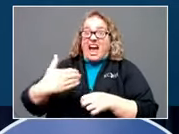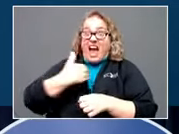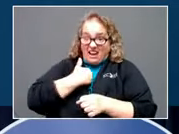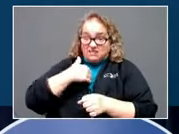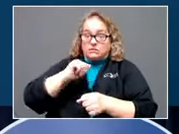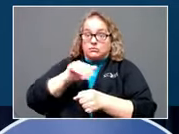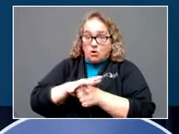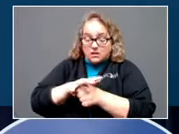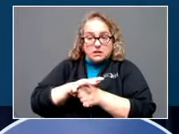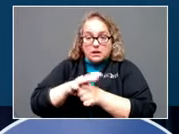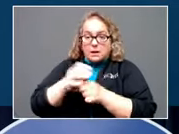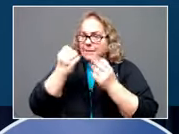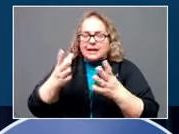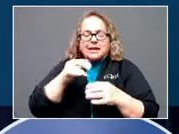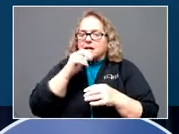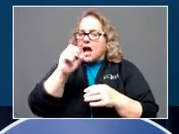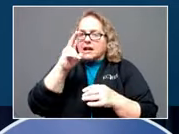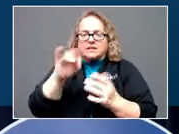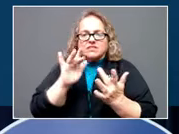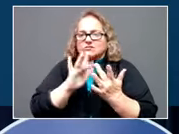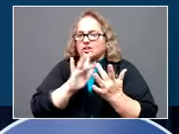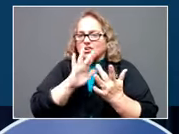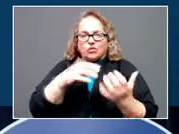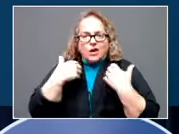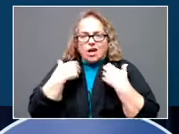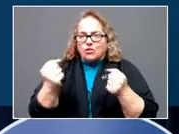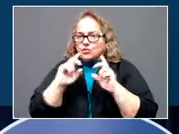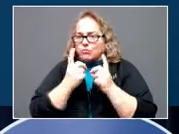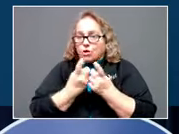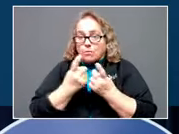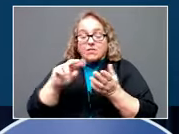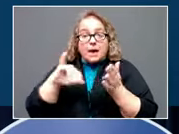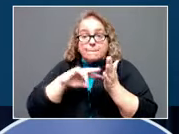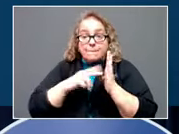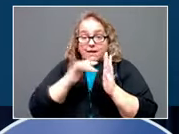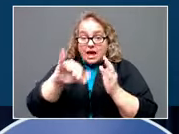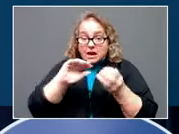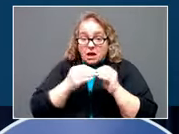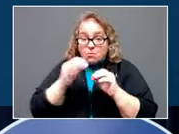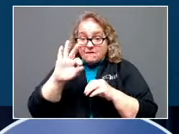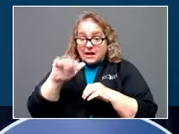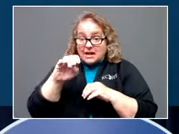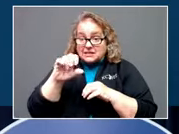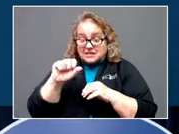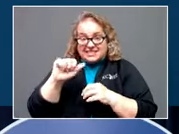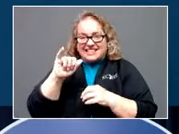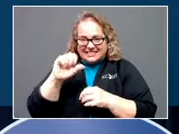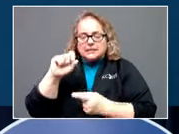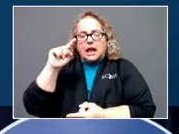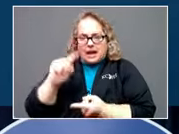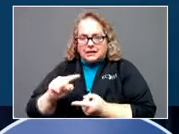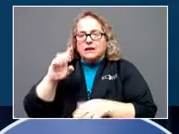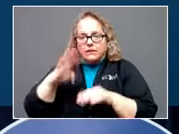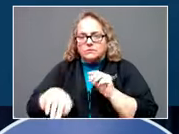meaning that number of cases is probably less. I can tell you is less than the reality. I believe